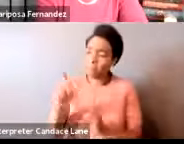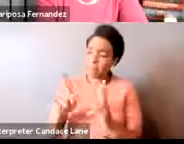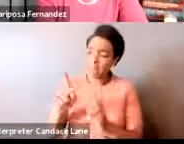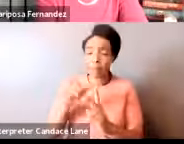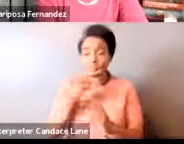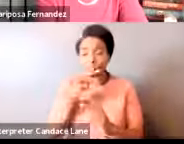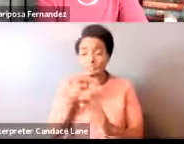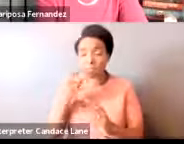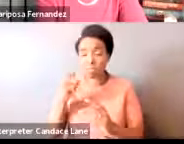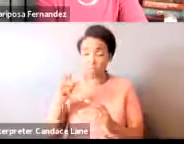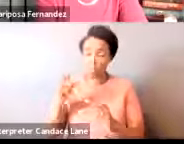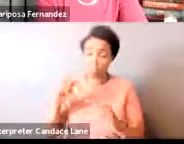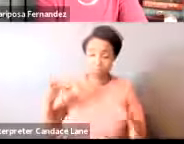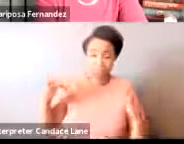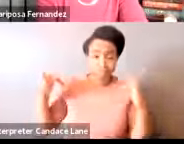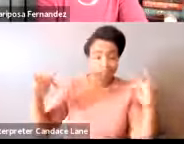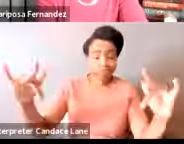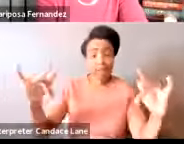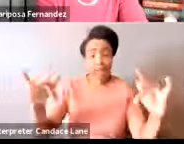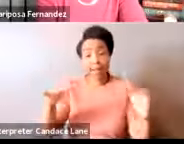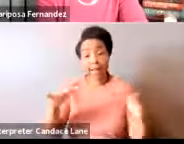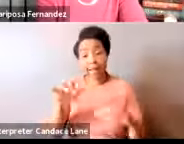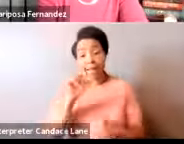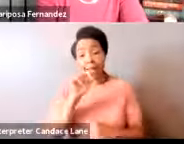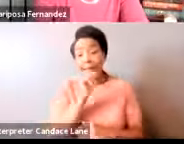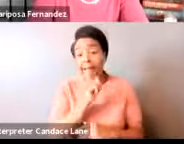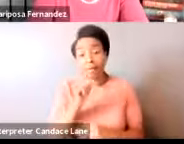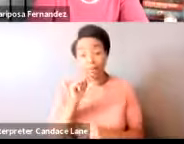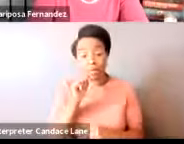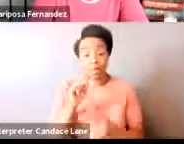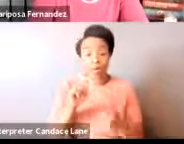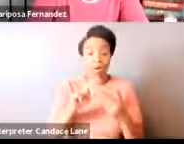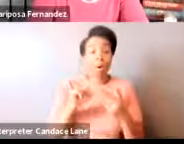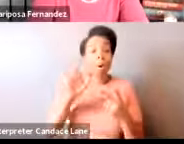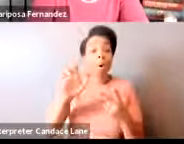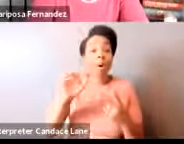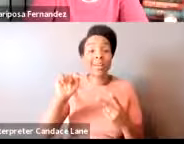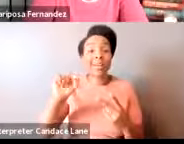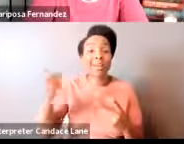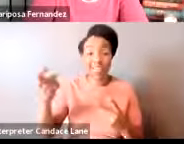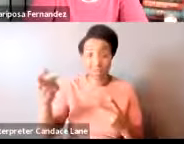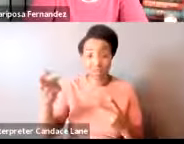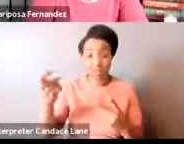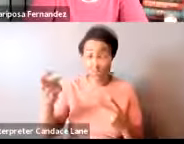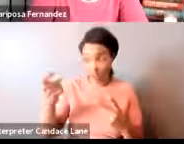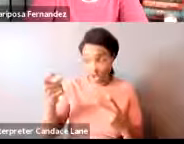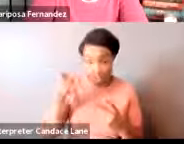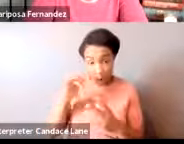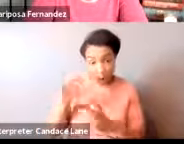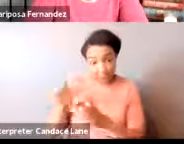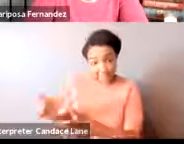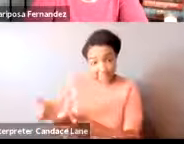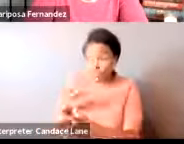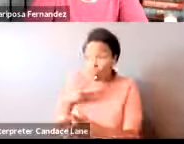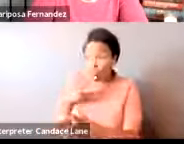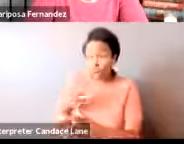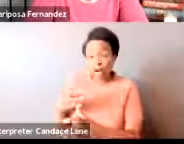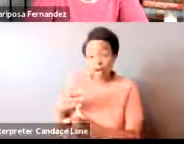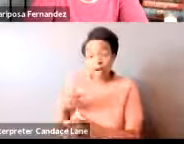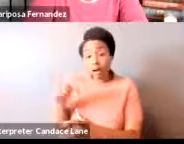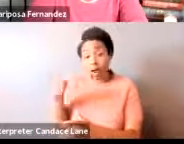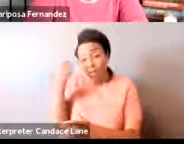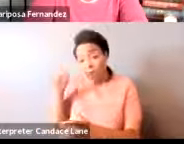in Arizona and Texas, you will be arrested for doing that. There's an incredible